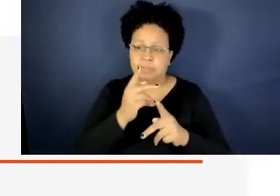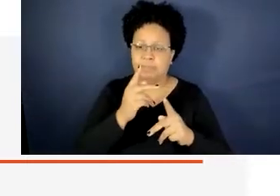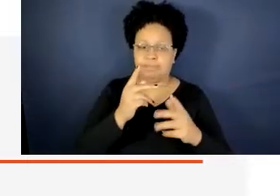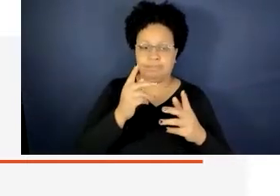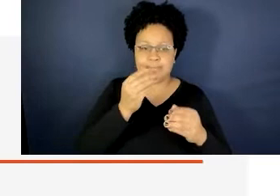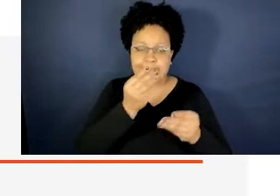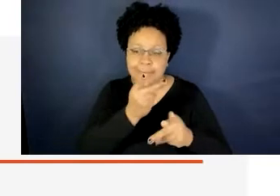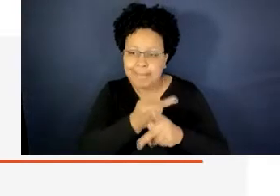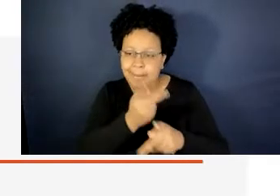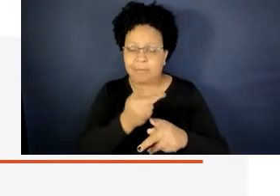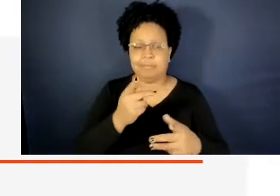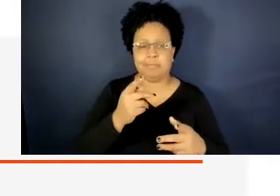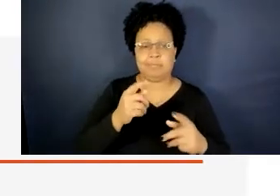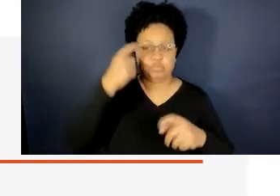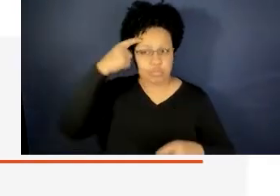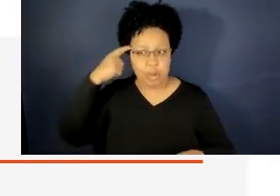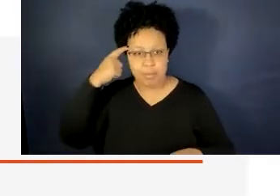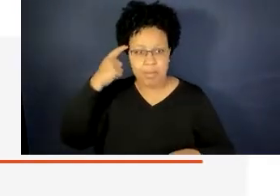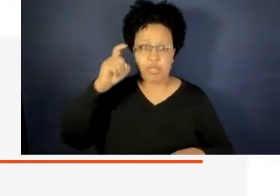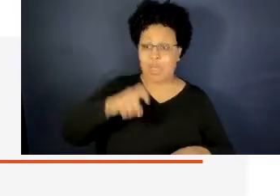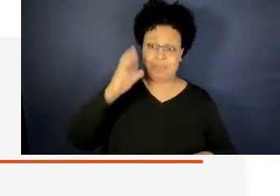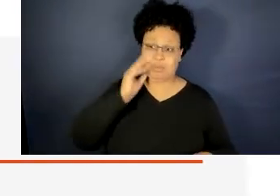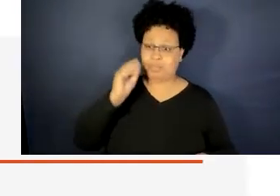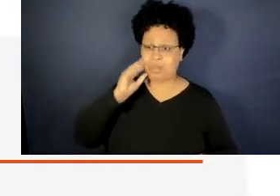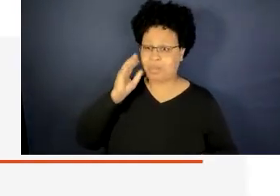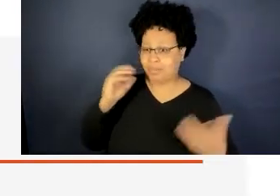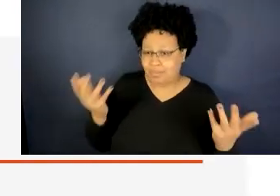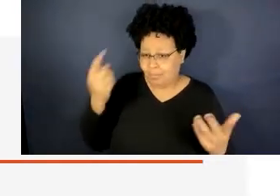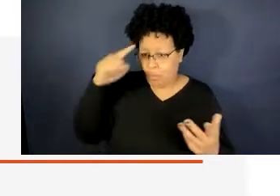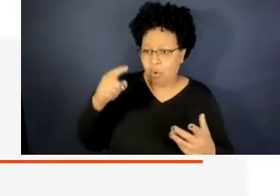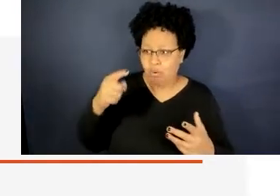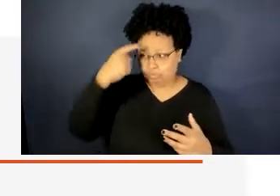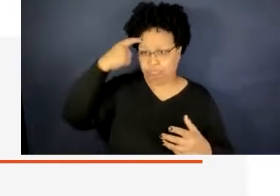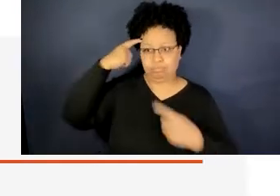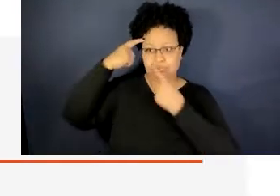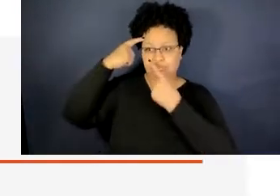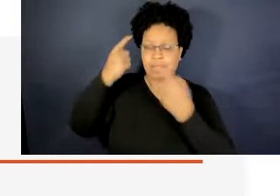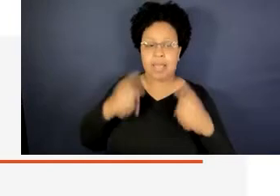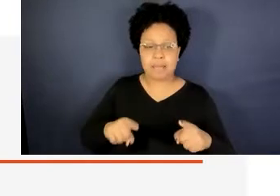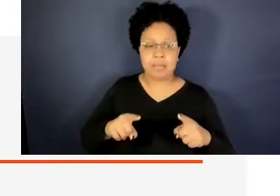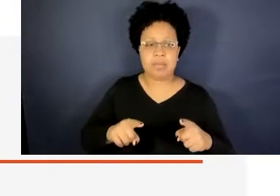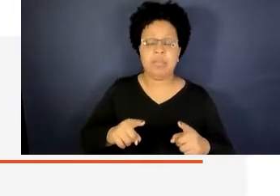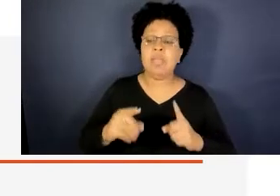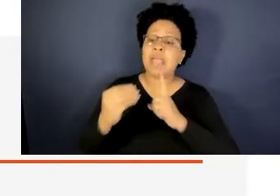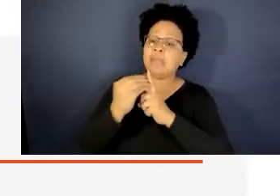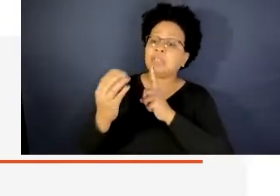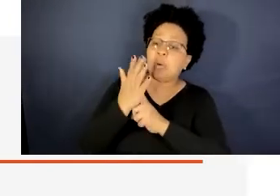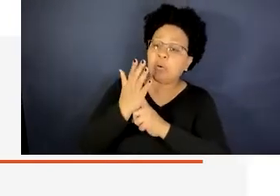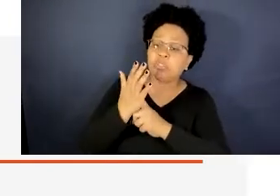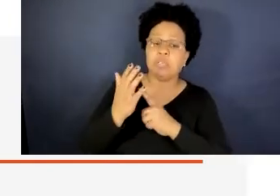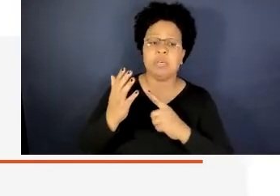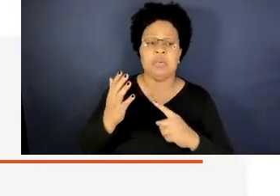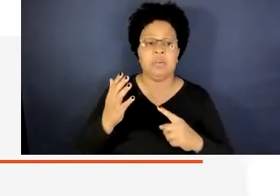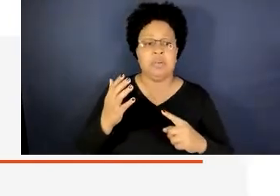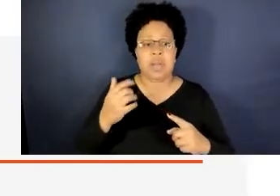because you have to experience it. Trauma is exposure, which means that everything that you've been traumatized, you're not traumatized because